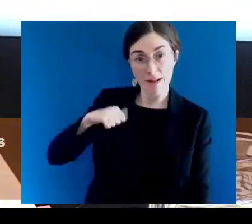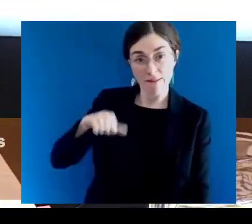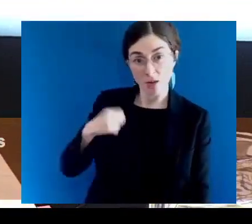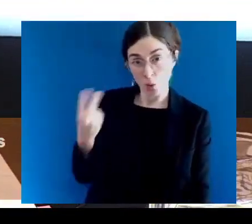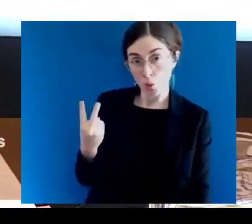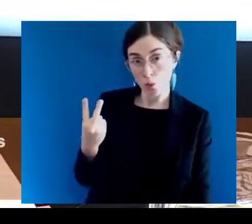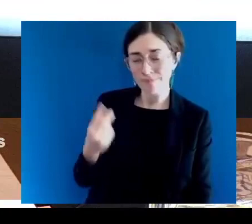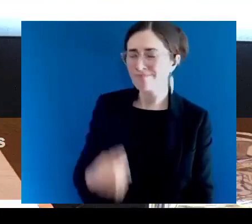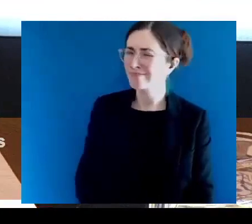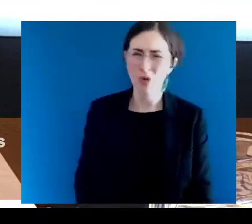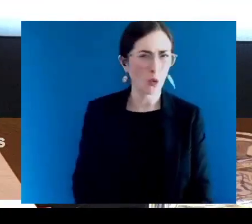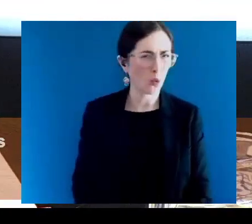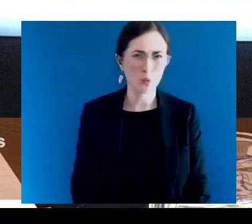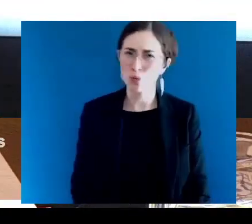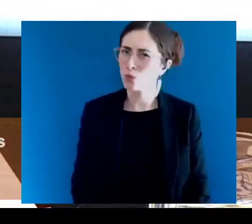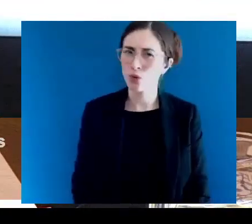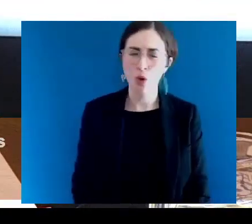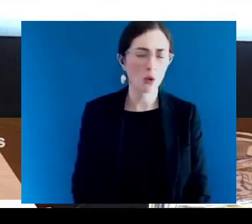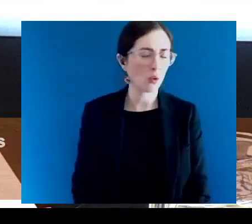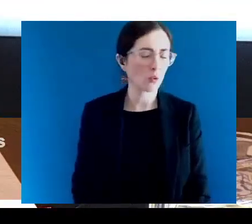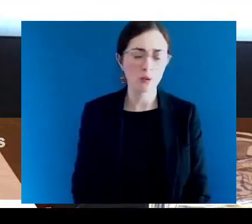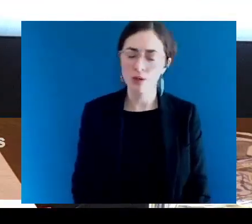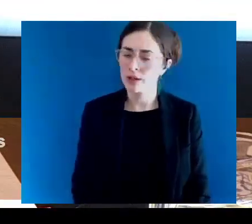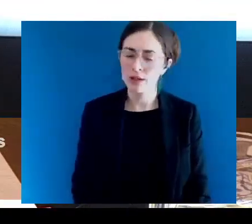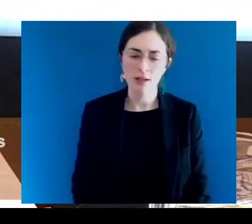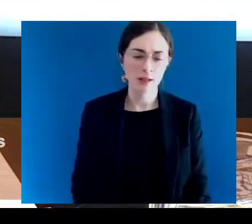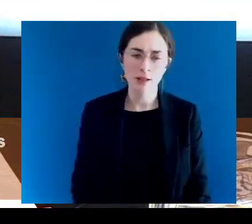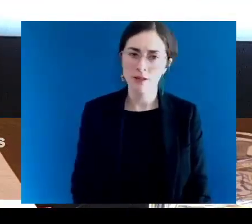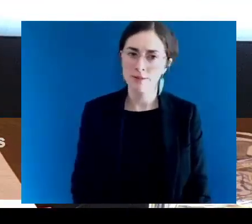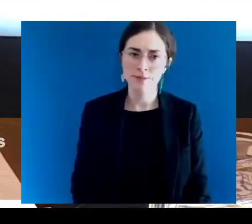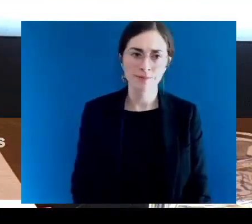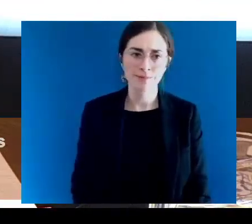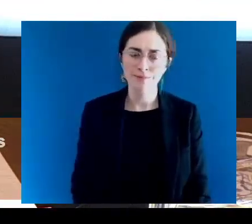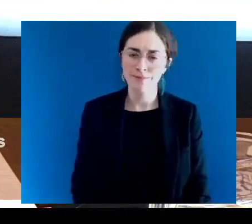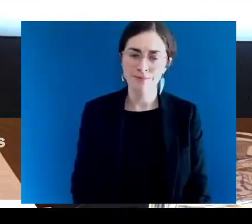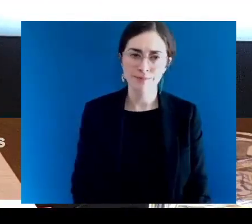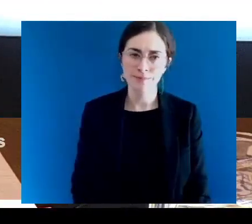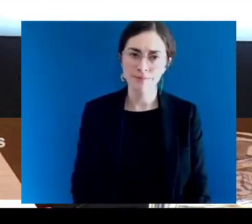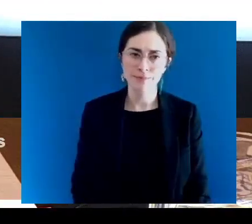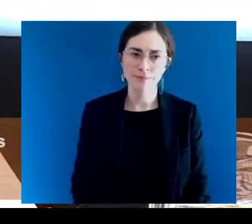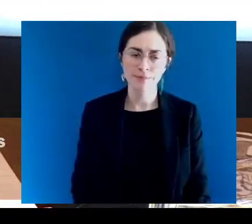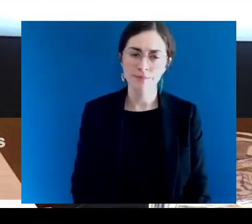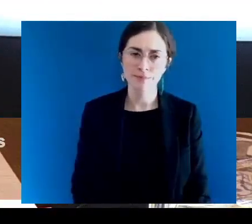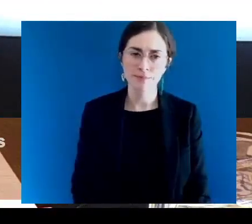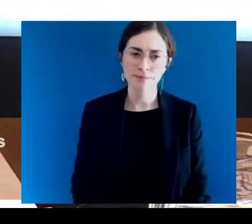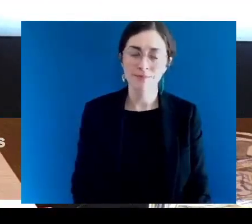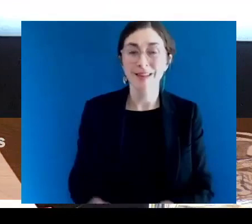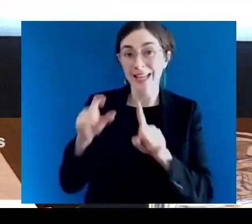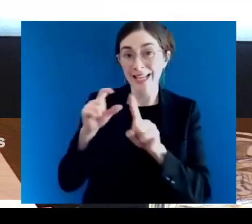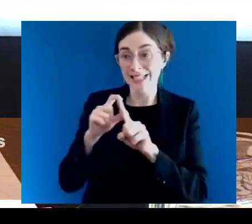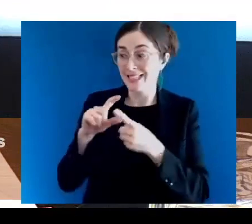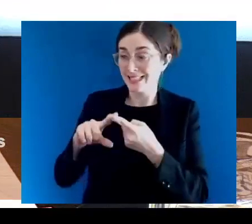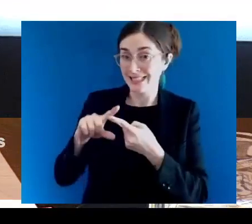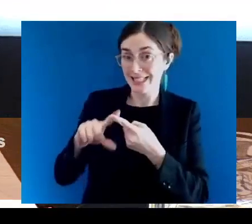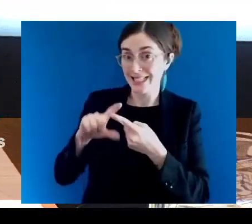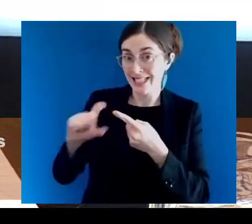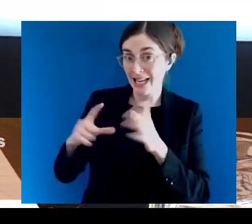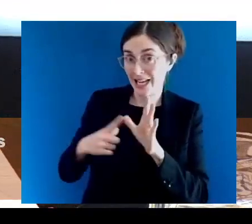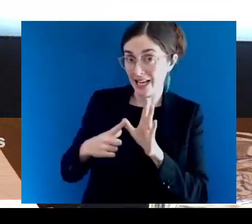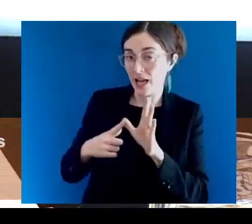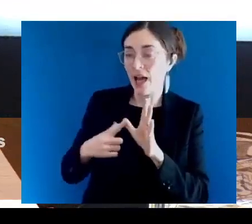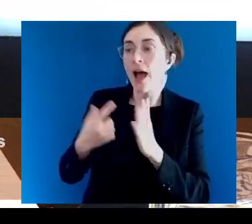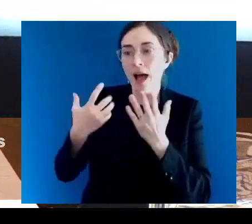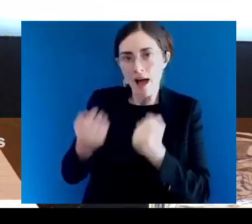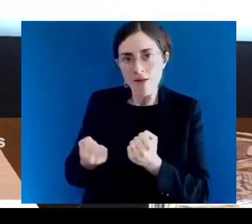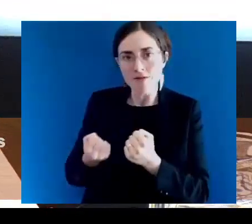And the tracking of DECA towards the employment commitment as a minimum, I think